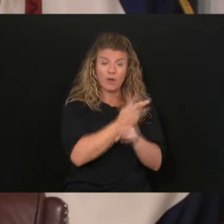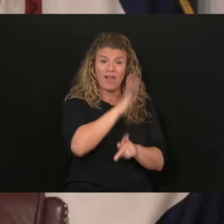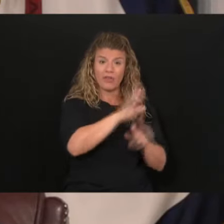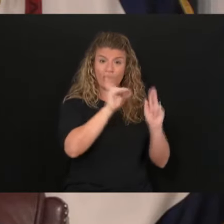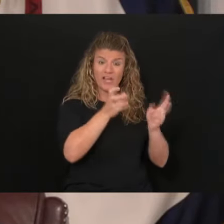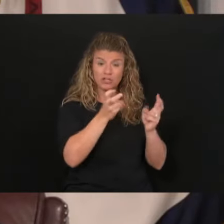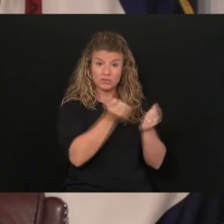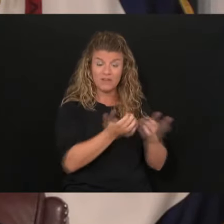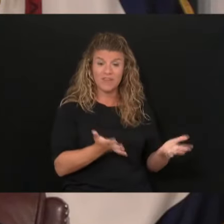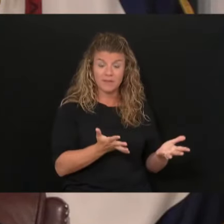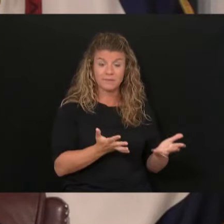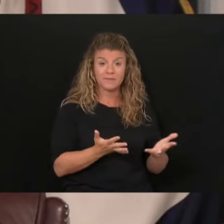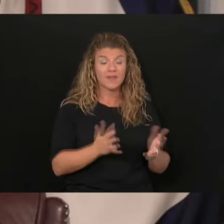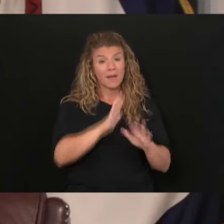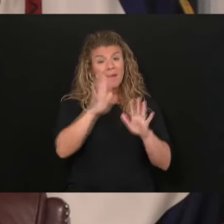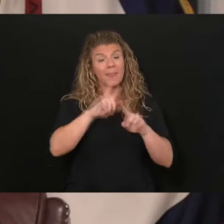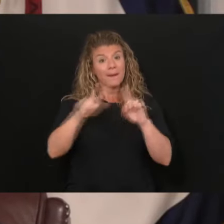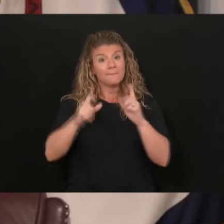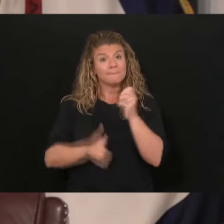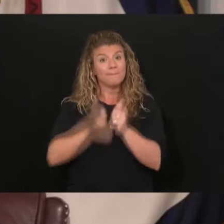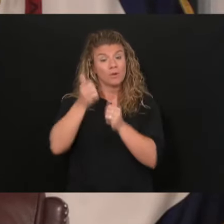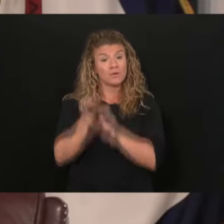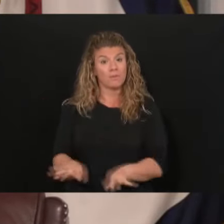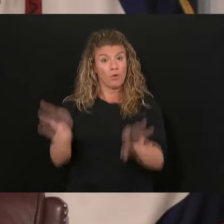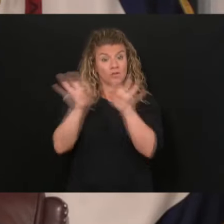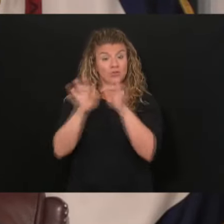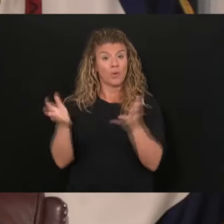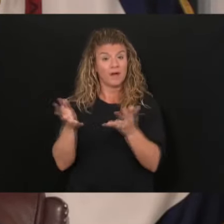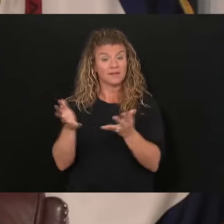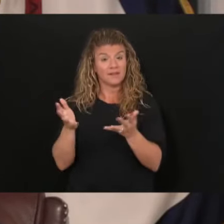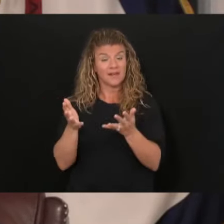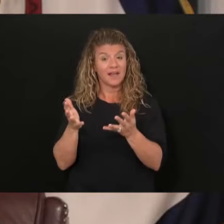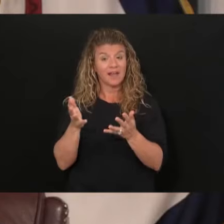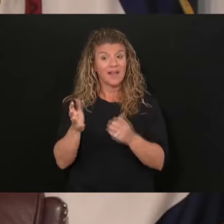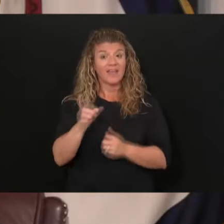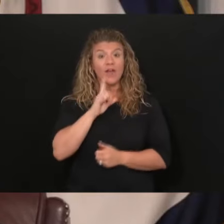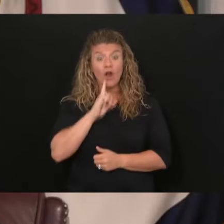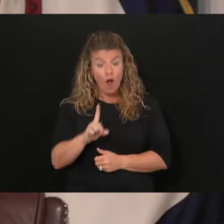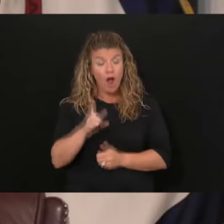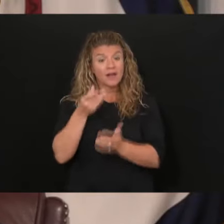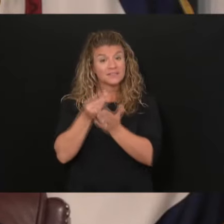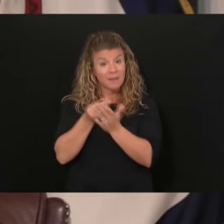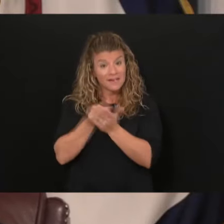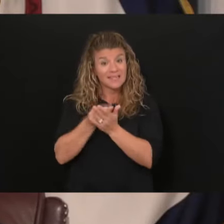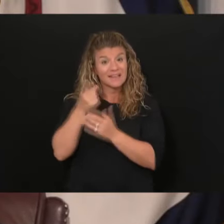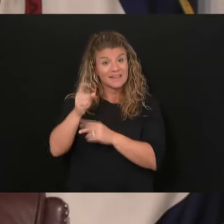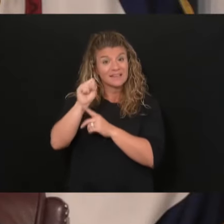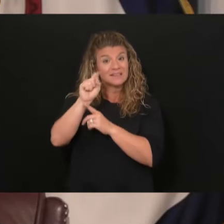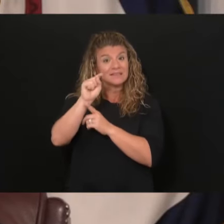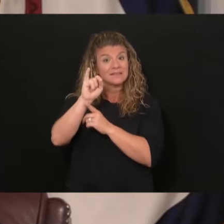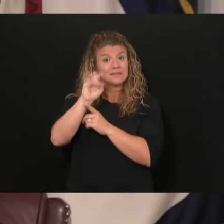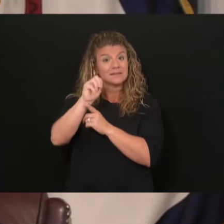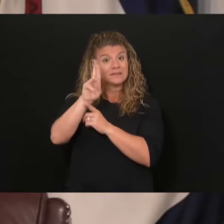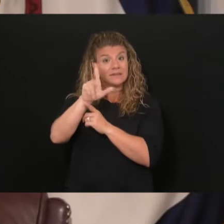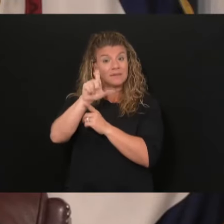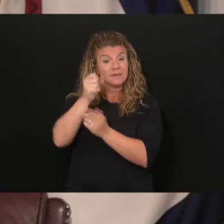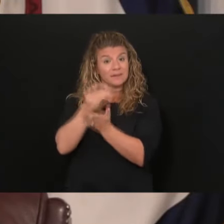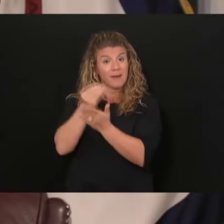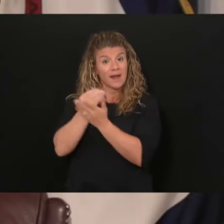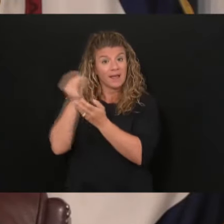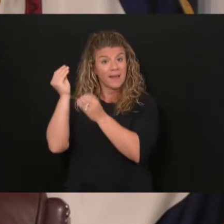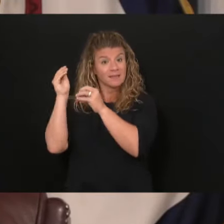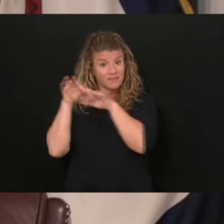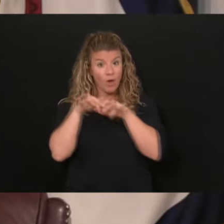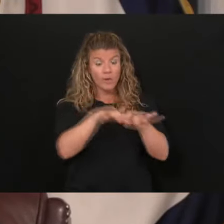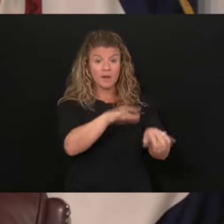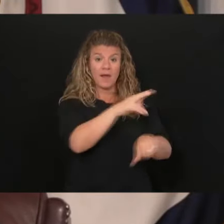that and everything. The bottom line is the whole thing. There are stimulus dollars that are flowing to the hospitals. I encourage the